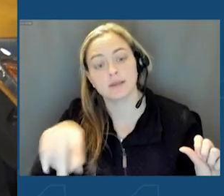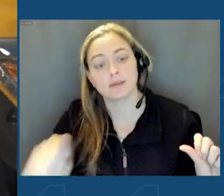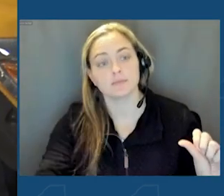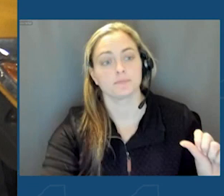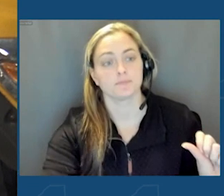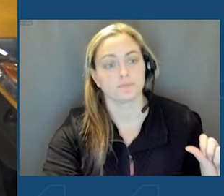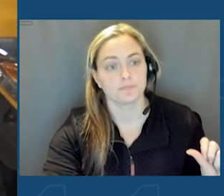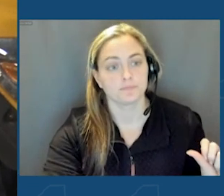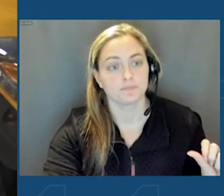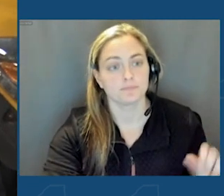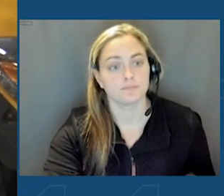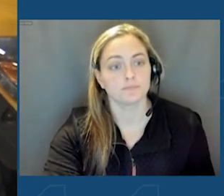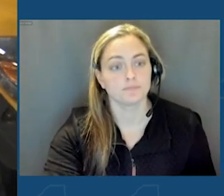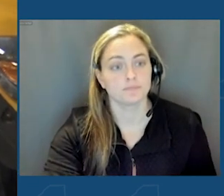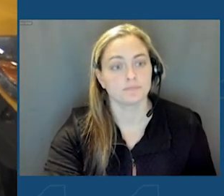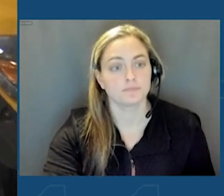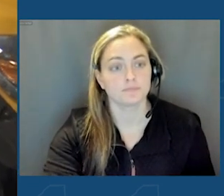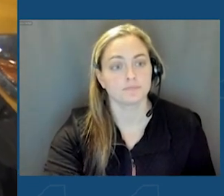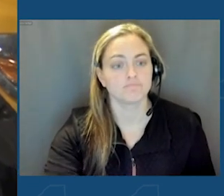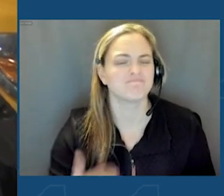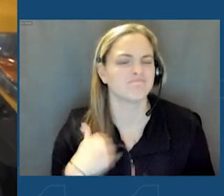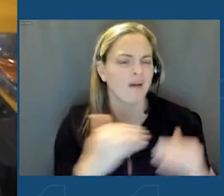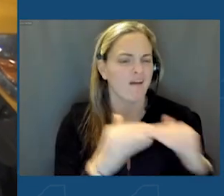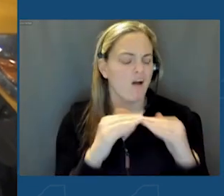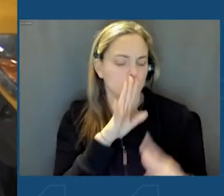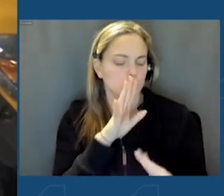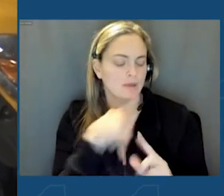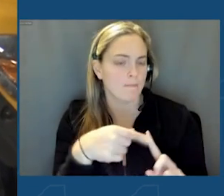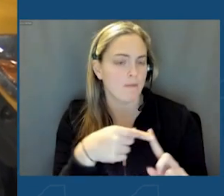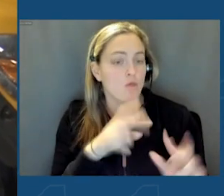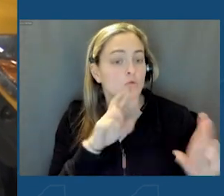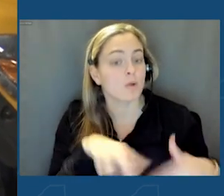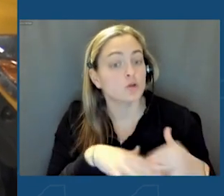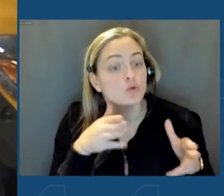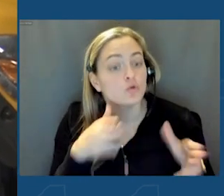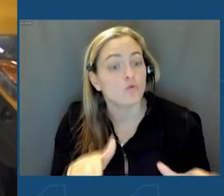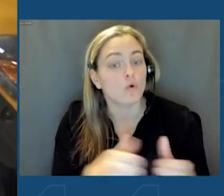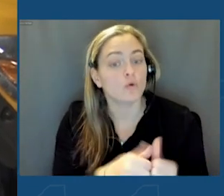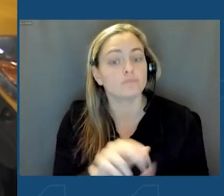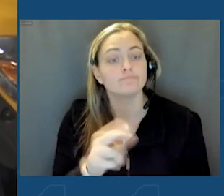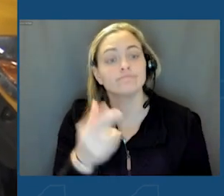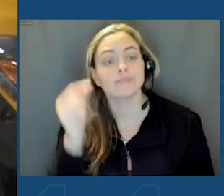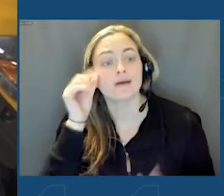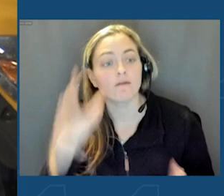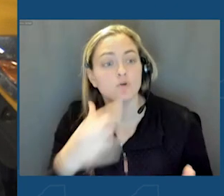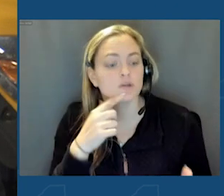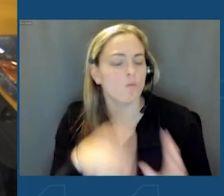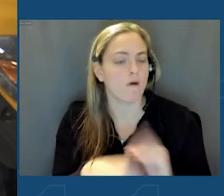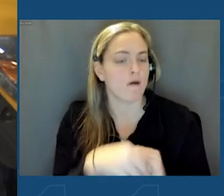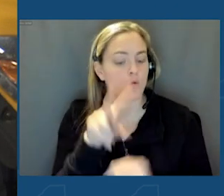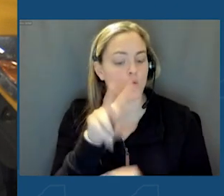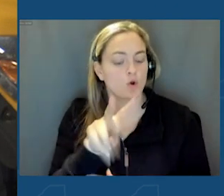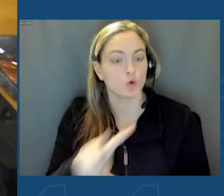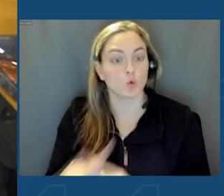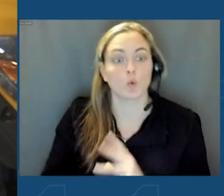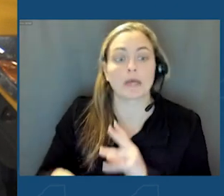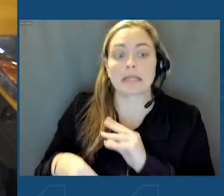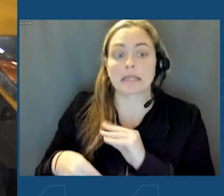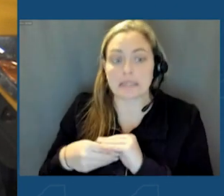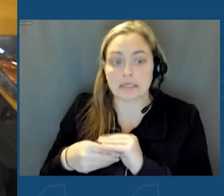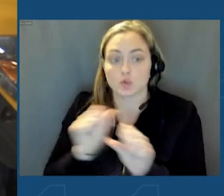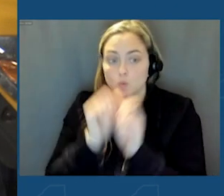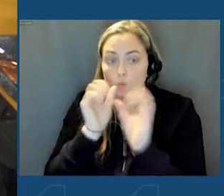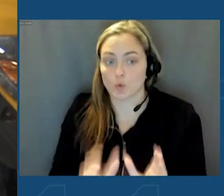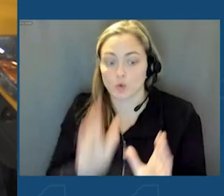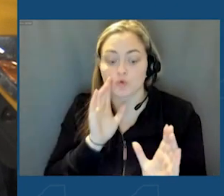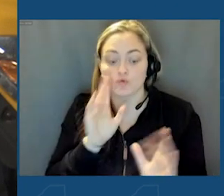of State response my colleagues will speak to our response on the roads as the governor said we've added 2 200 additional line men and women for the